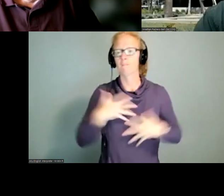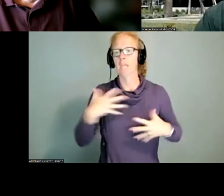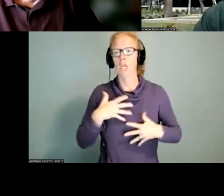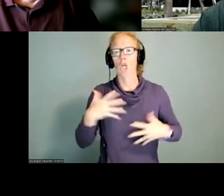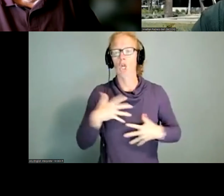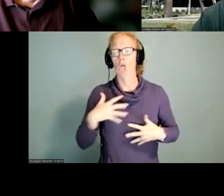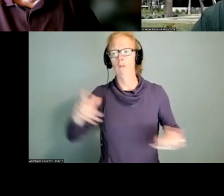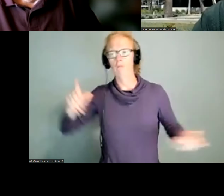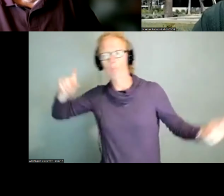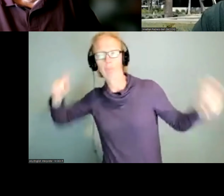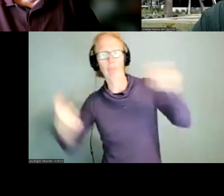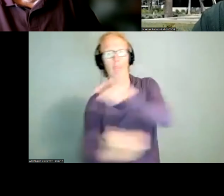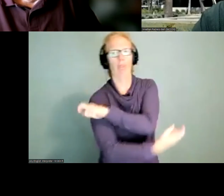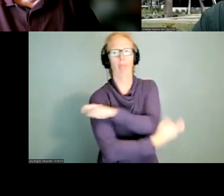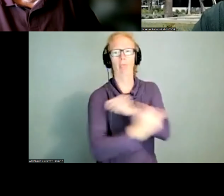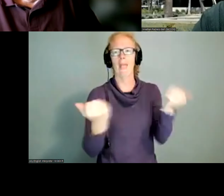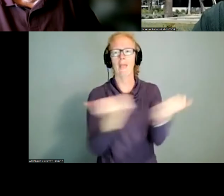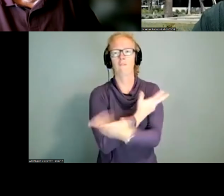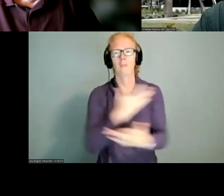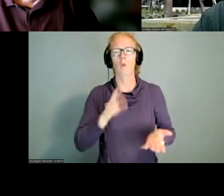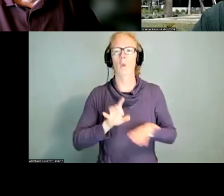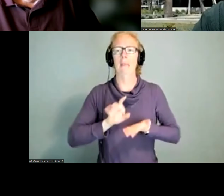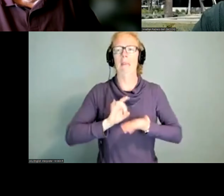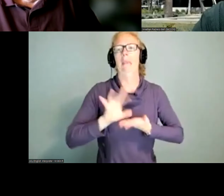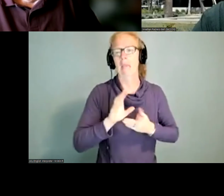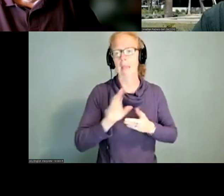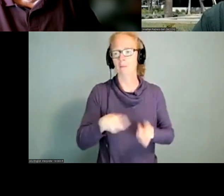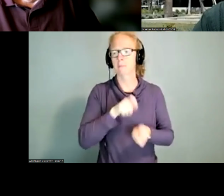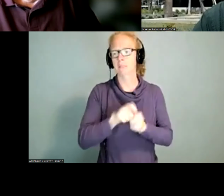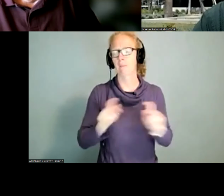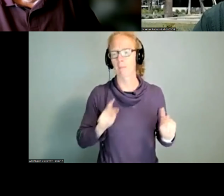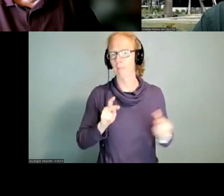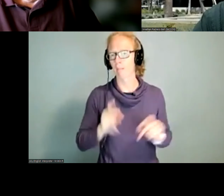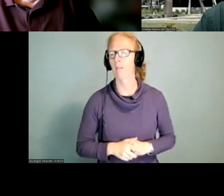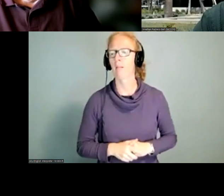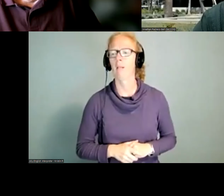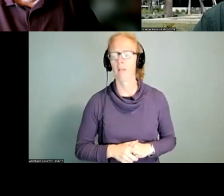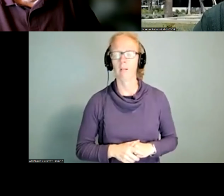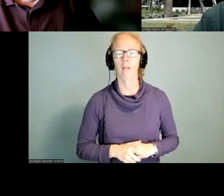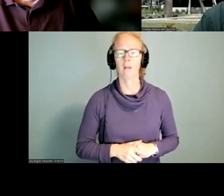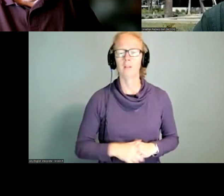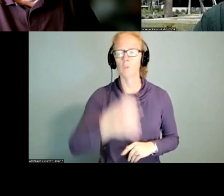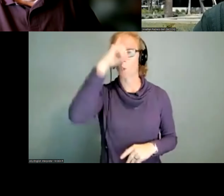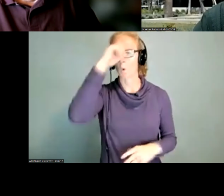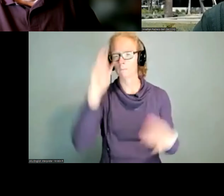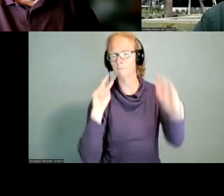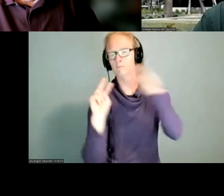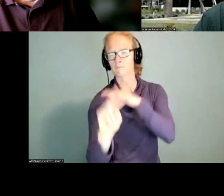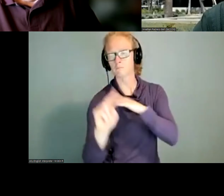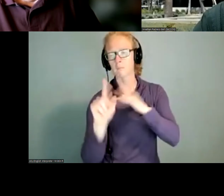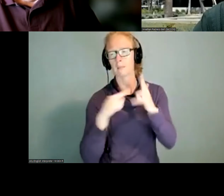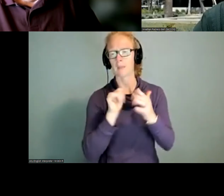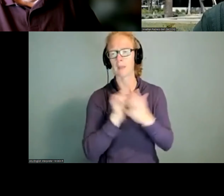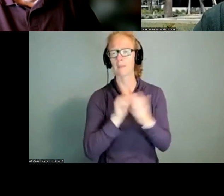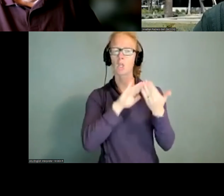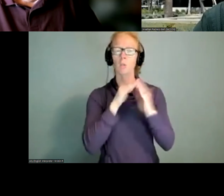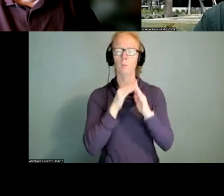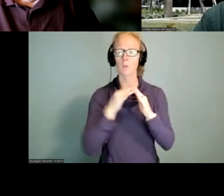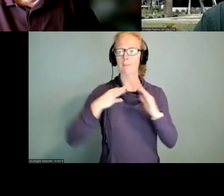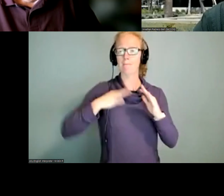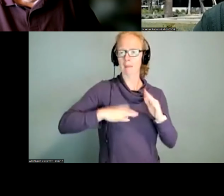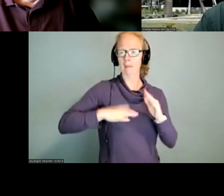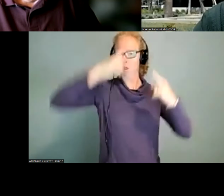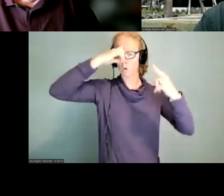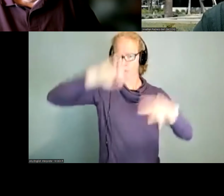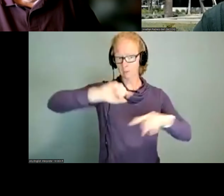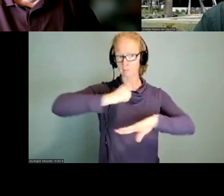and what that means for the surrounding neighborhoods. So, thinking ahead of time and having those kind of community benefit agreements in